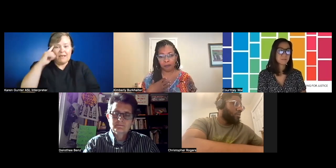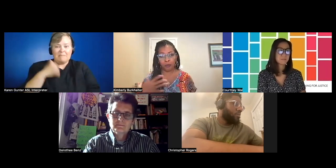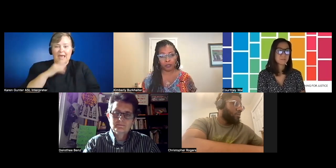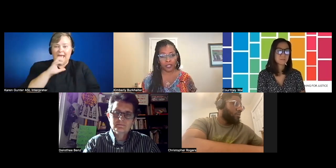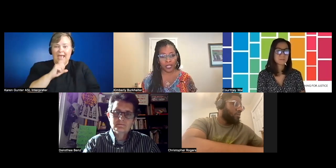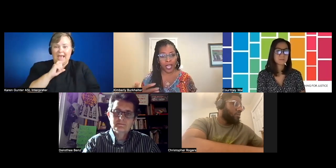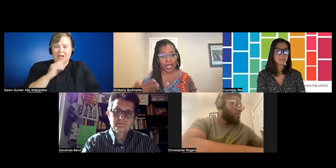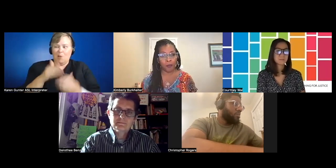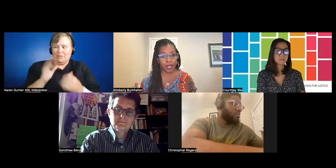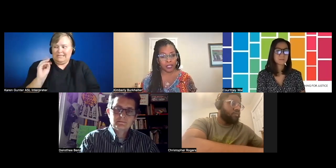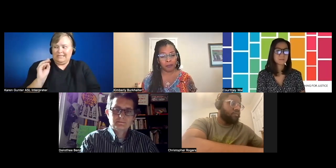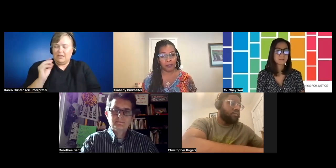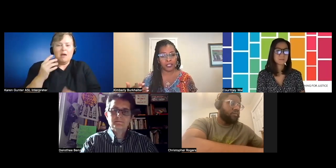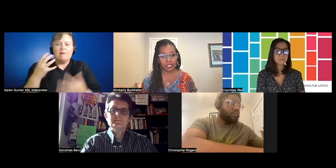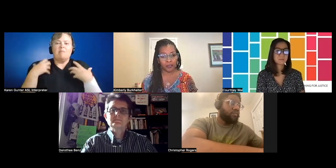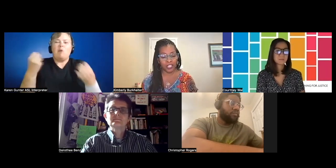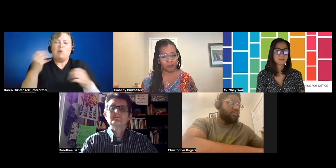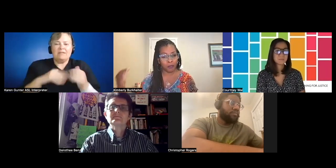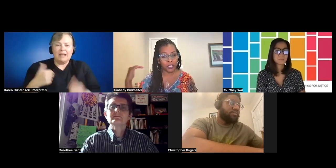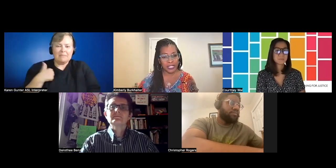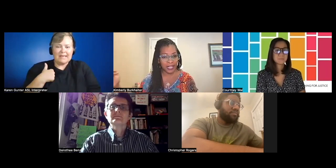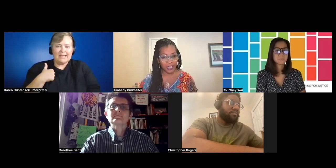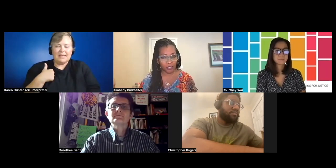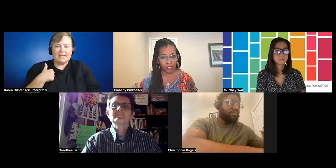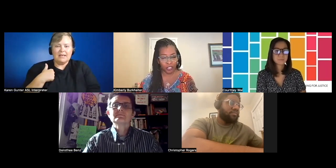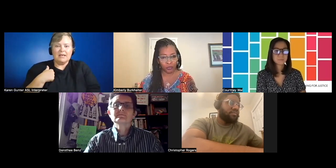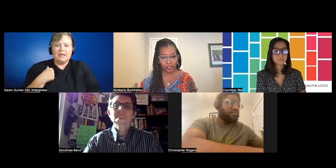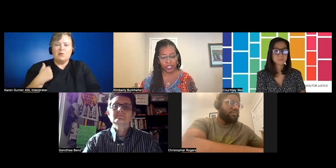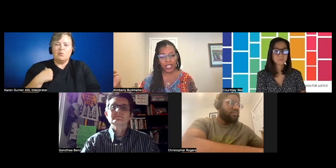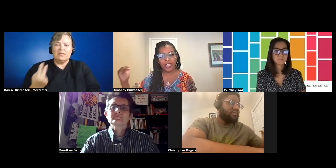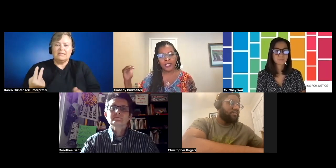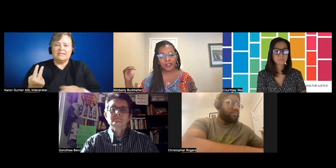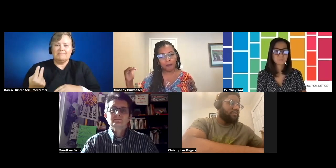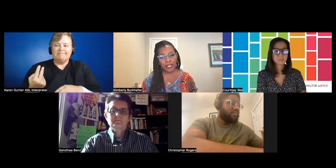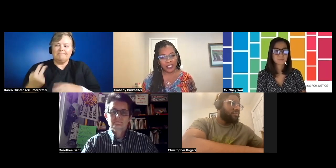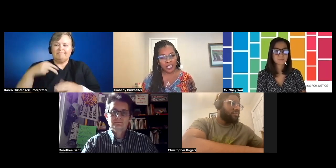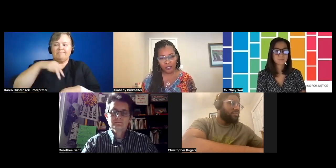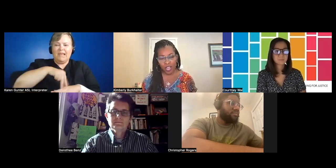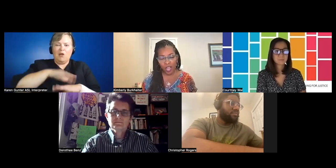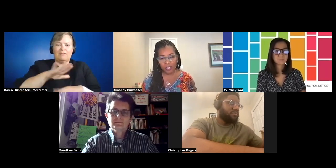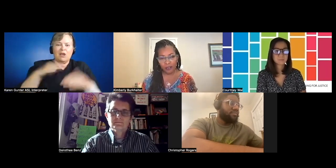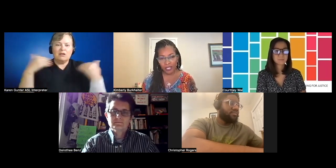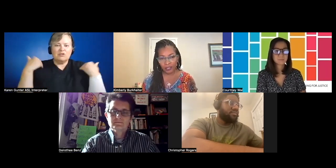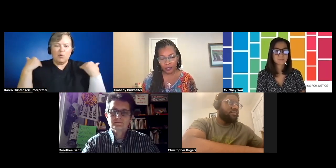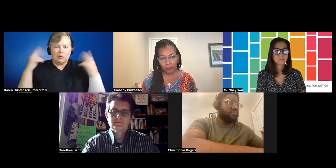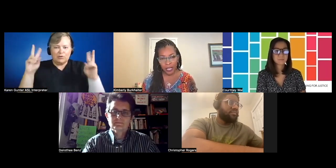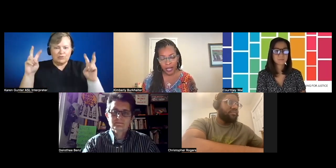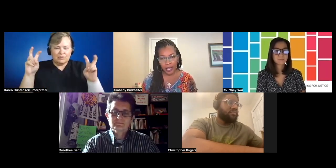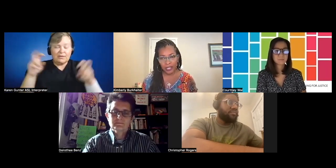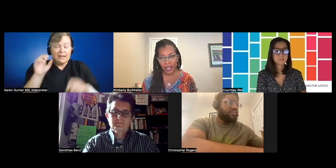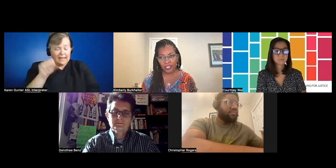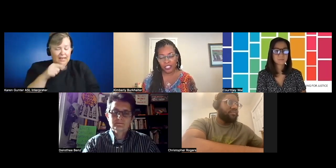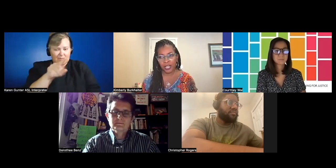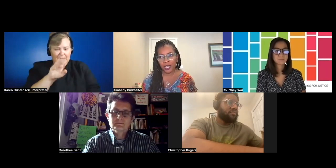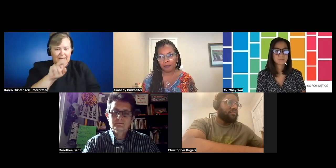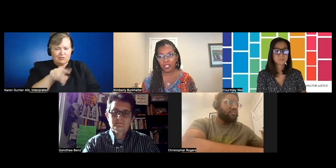60, bolder than I was, and maybe the generation, but we're standing on those shoulders. Benz, can you talk to us a little bit